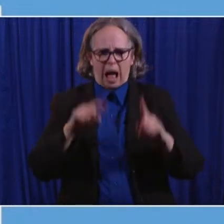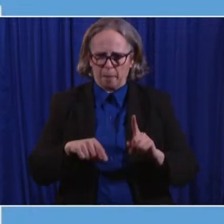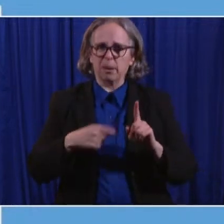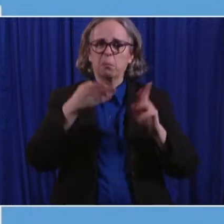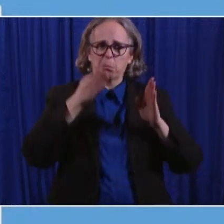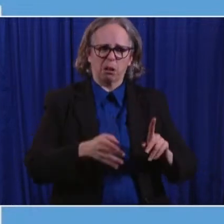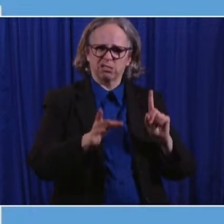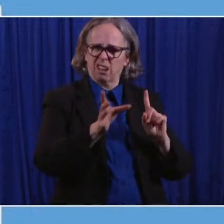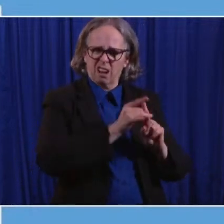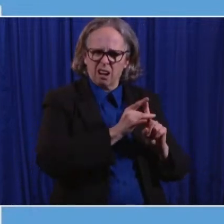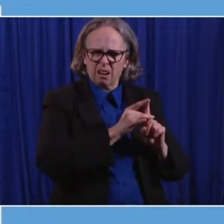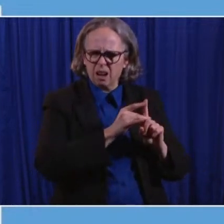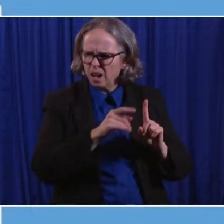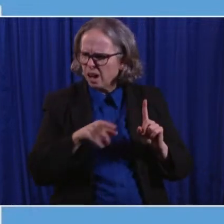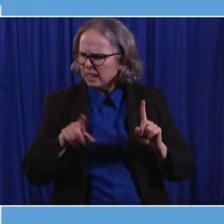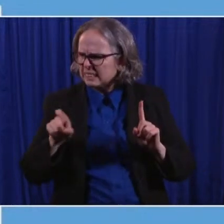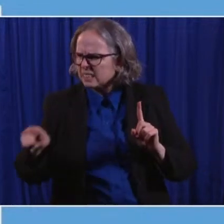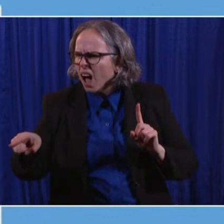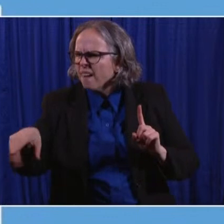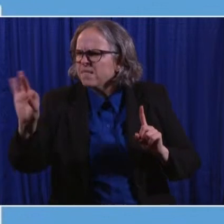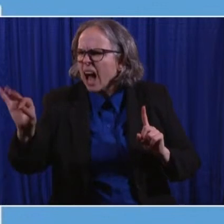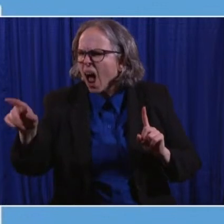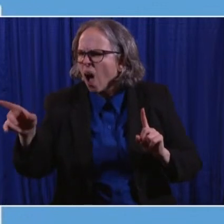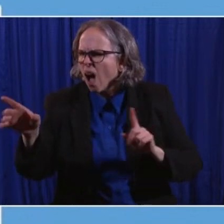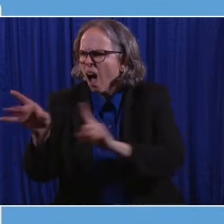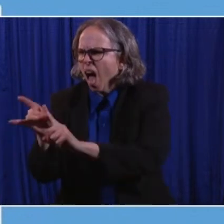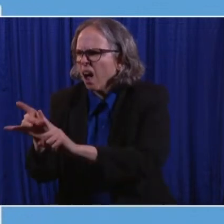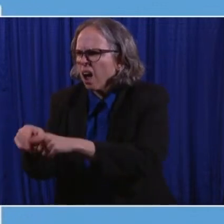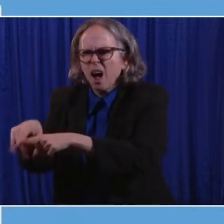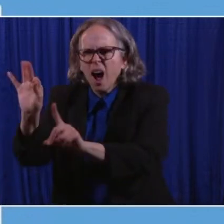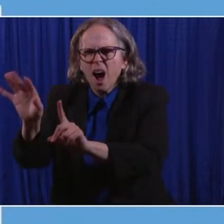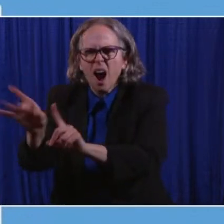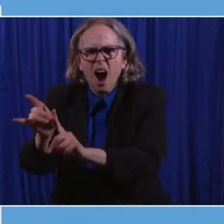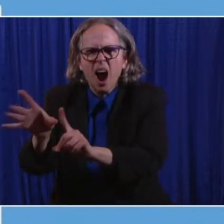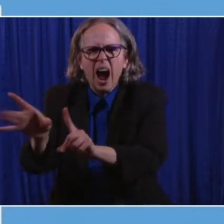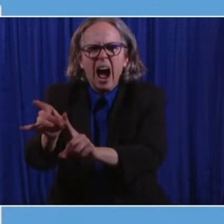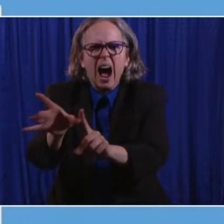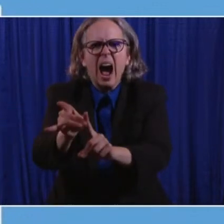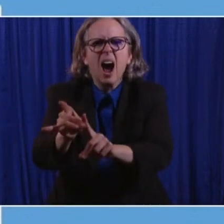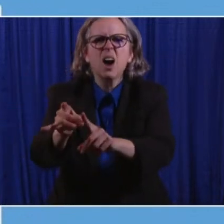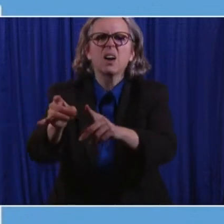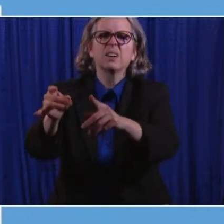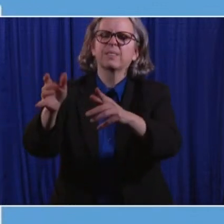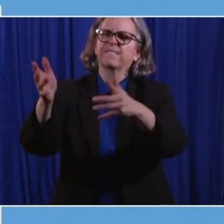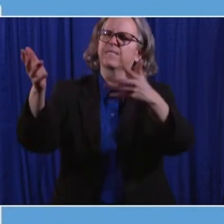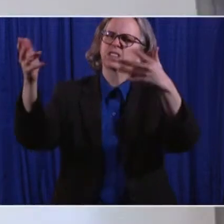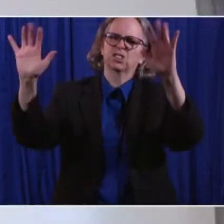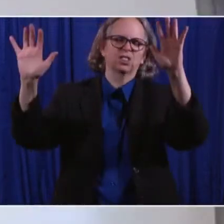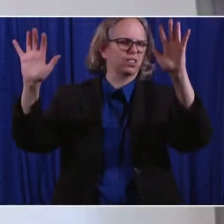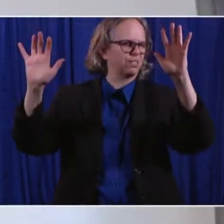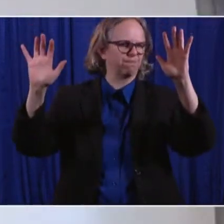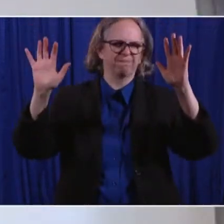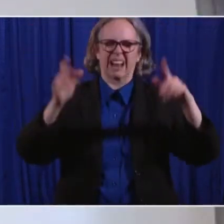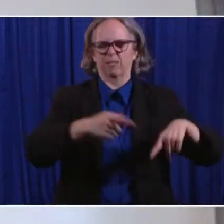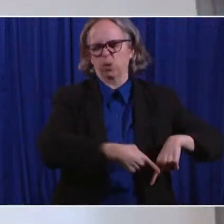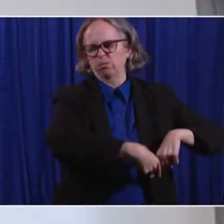that there is COVID in multiple areas of the building, at that point, they will have to suspend visitation